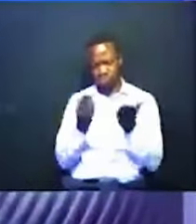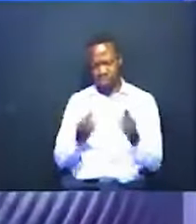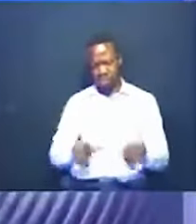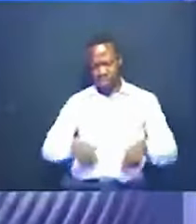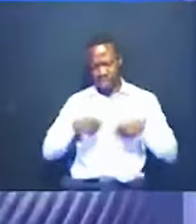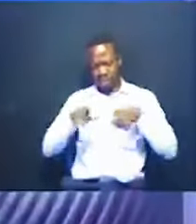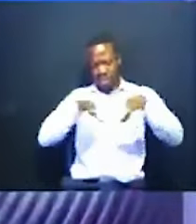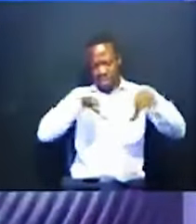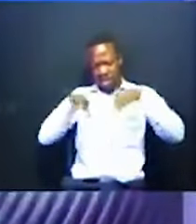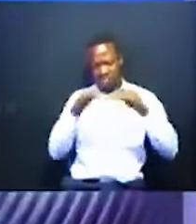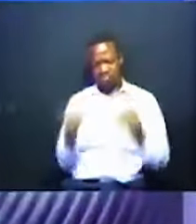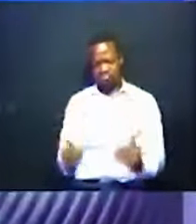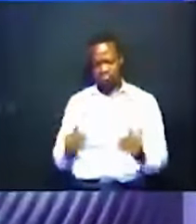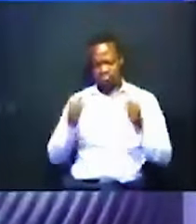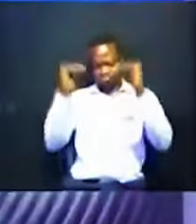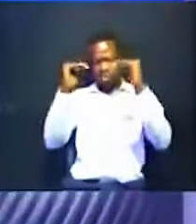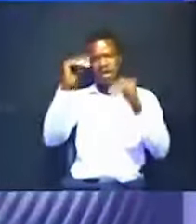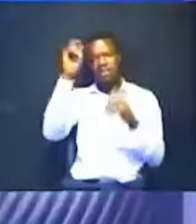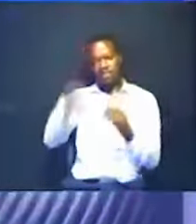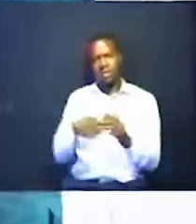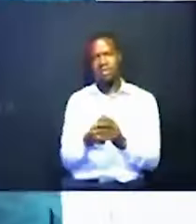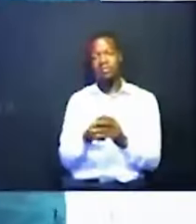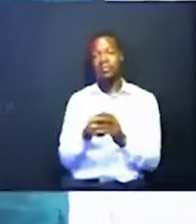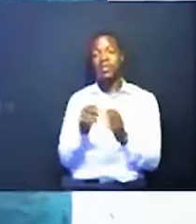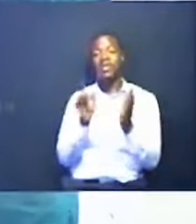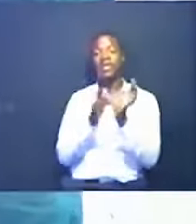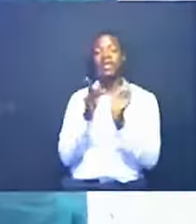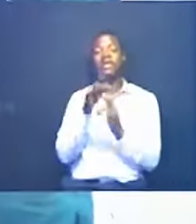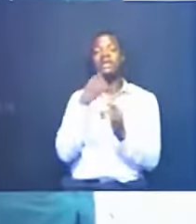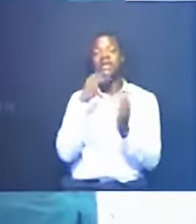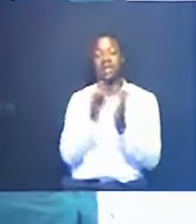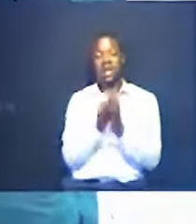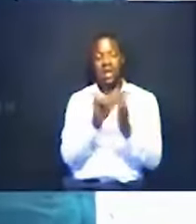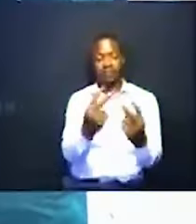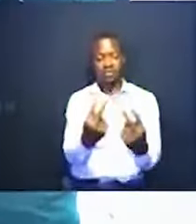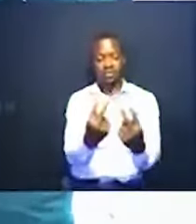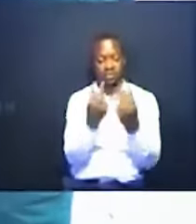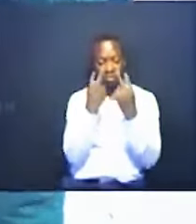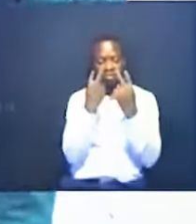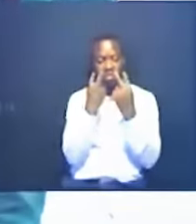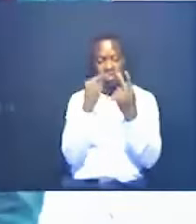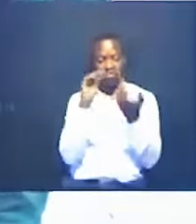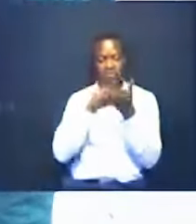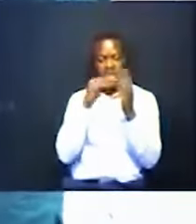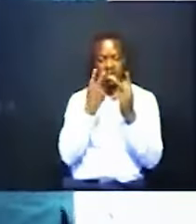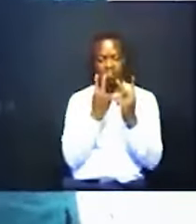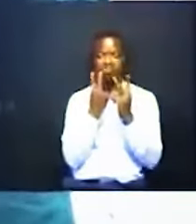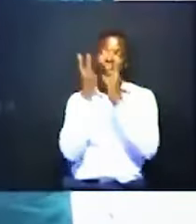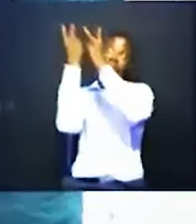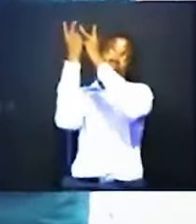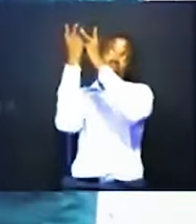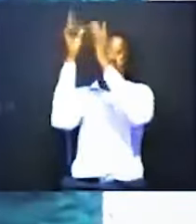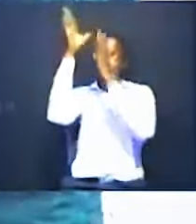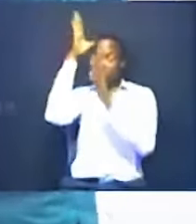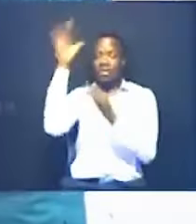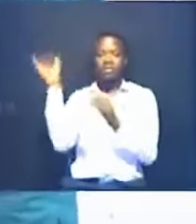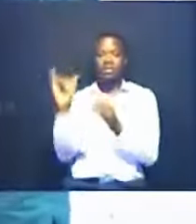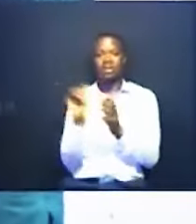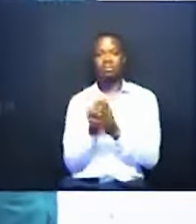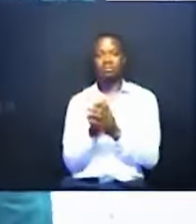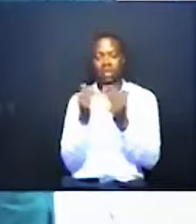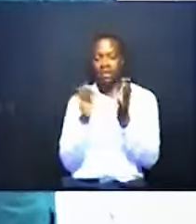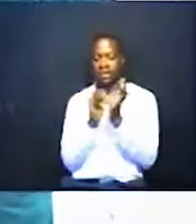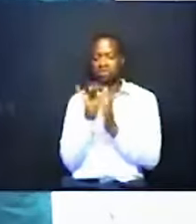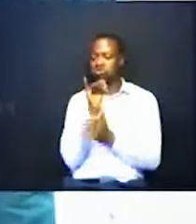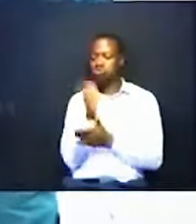ourselves. Jesus said, if you see me, you have seen the Father. Jesus said, now Jesus is